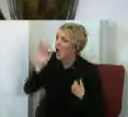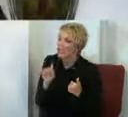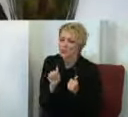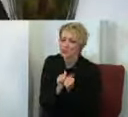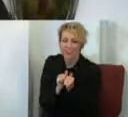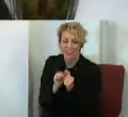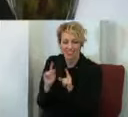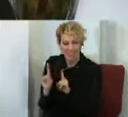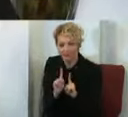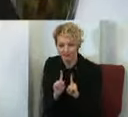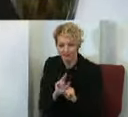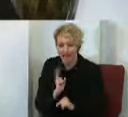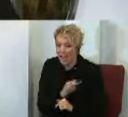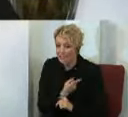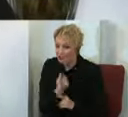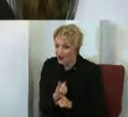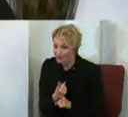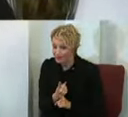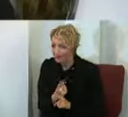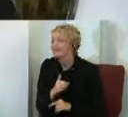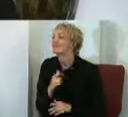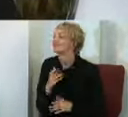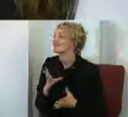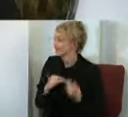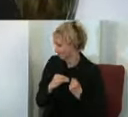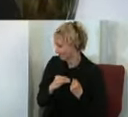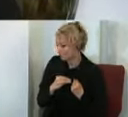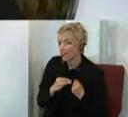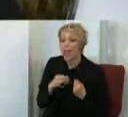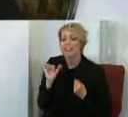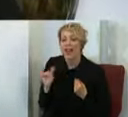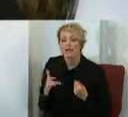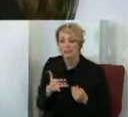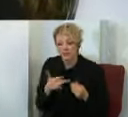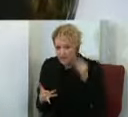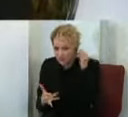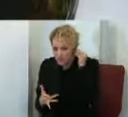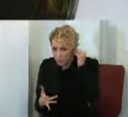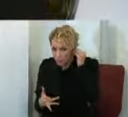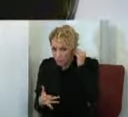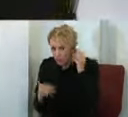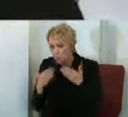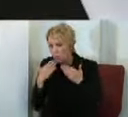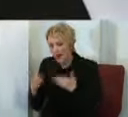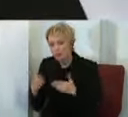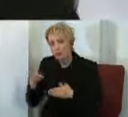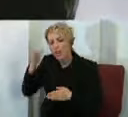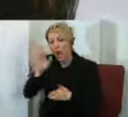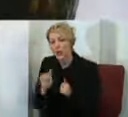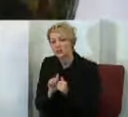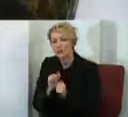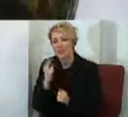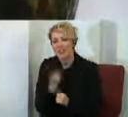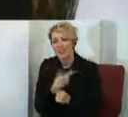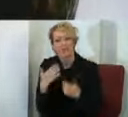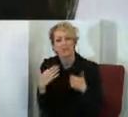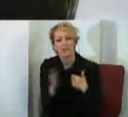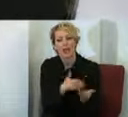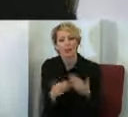Amen? And so it's with that, a sense of gratitude that God is with us no matter if it's